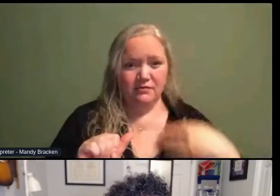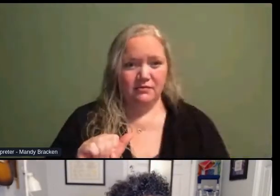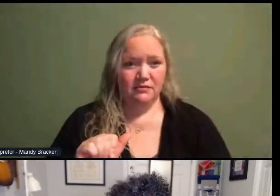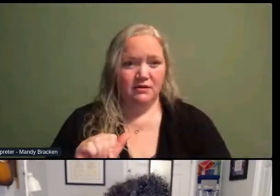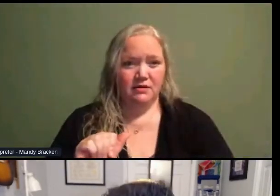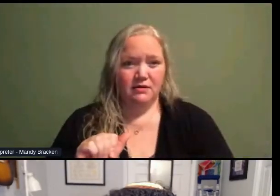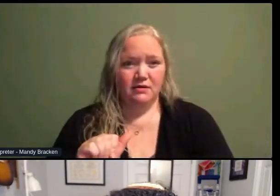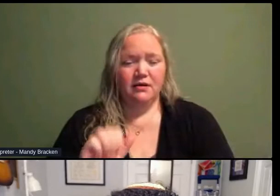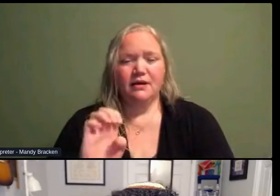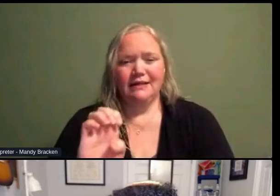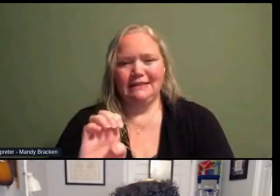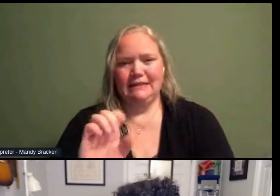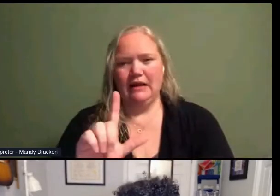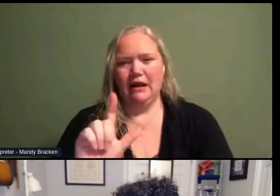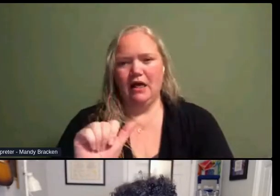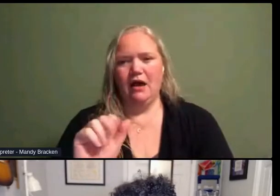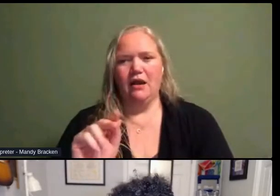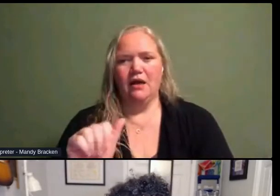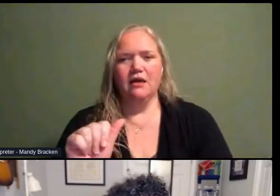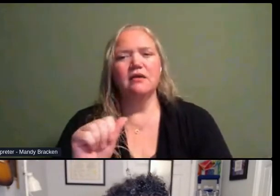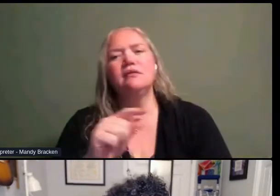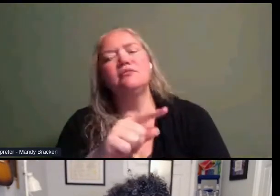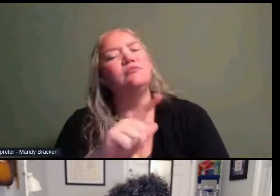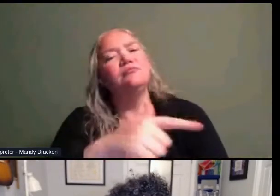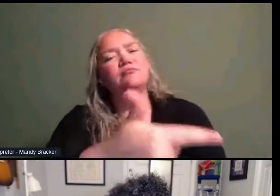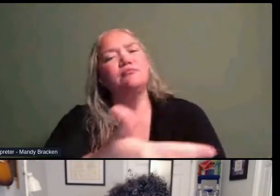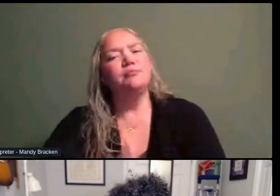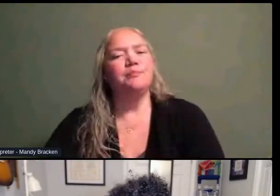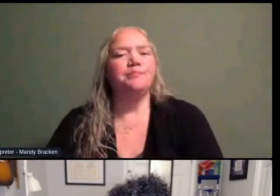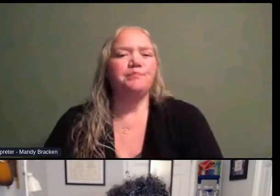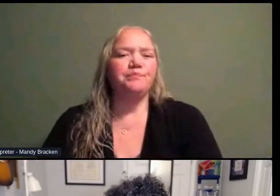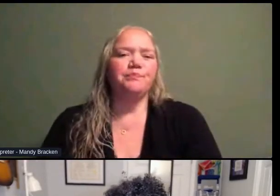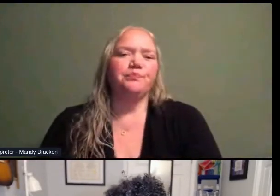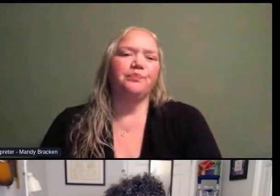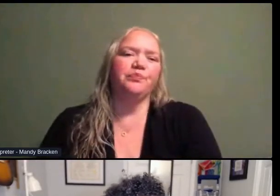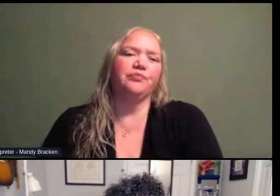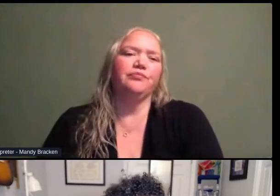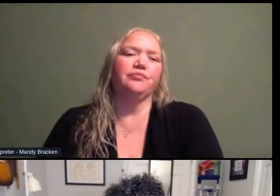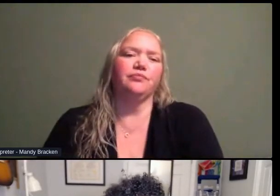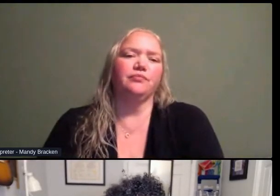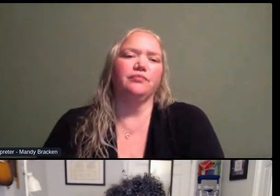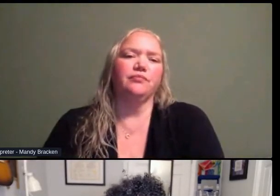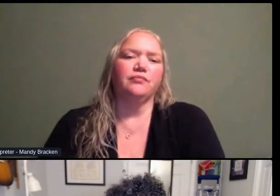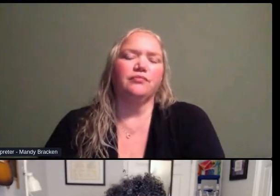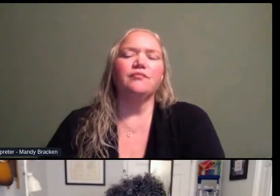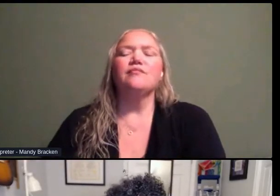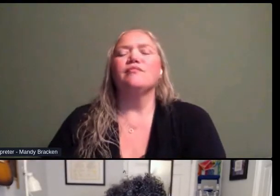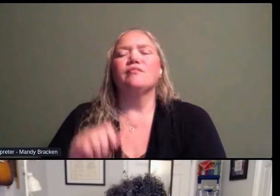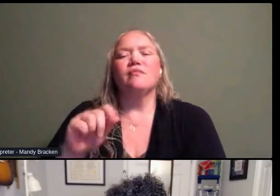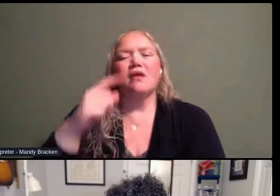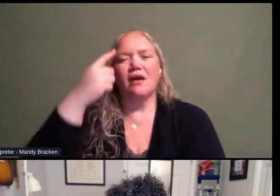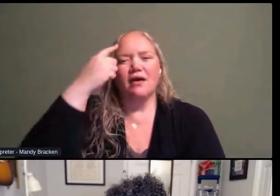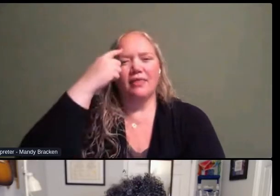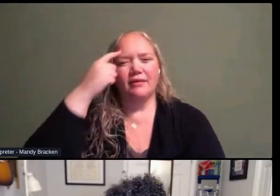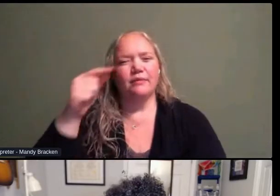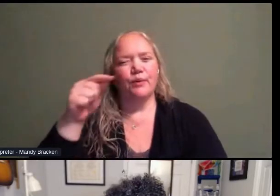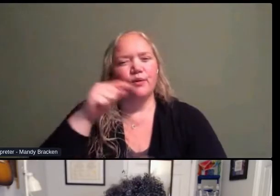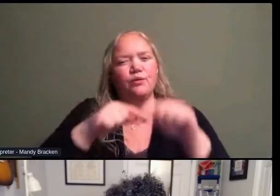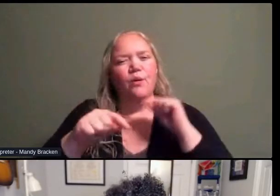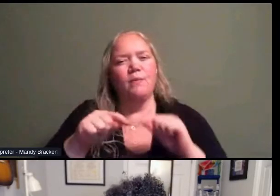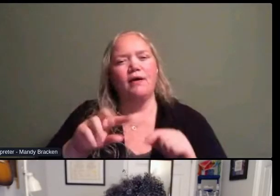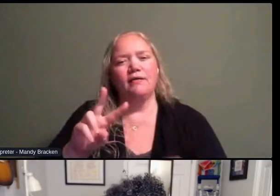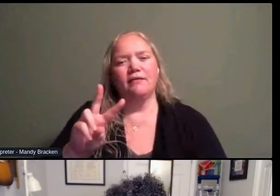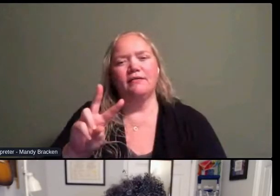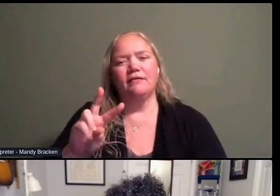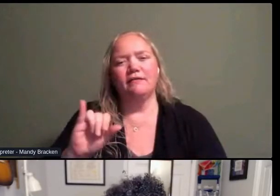the resources? Thank you. I think going back to something that Victoria pointed out, and I wanted to thank you for what it